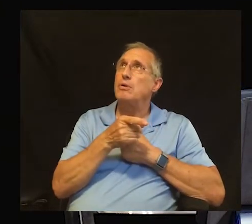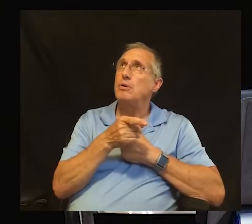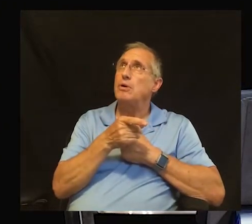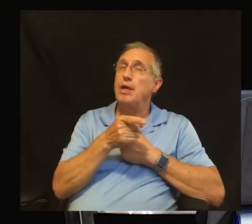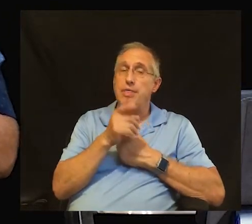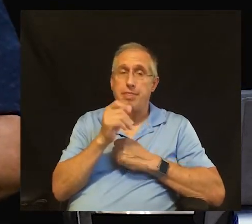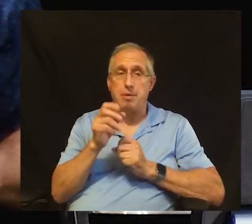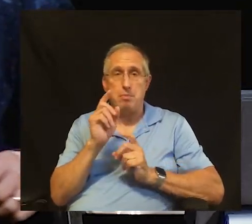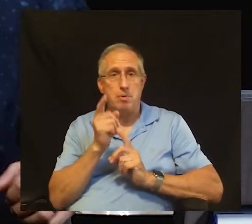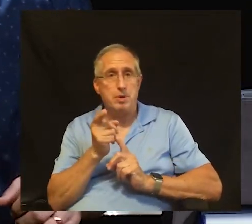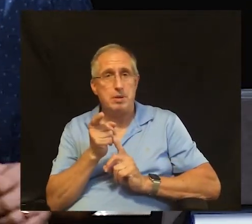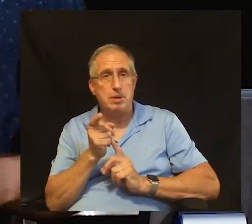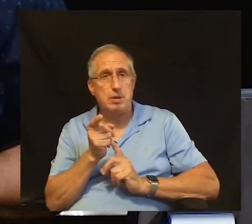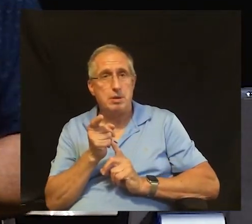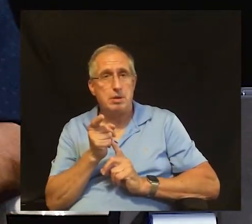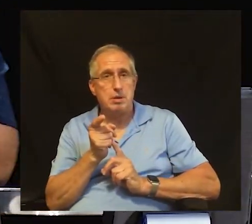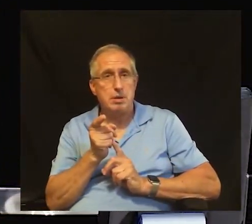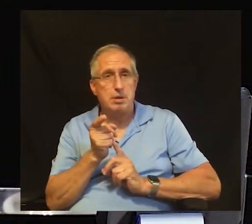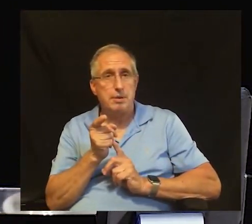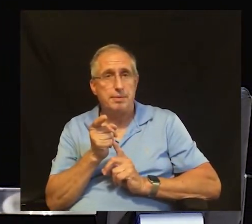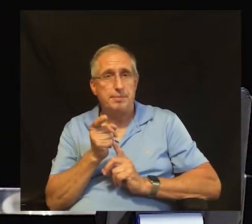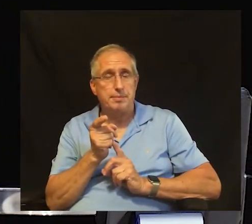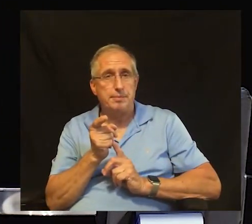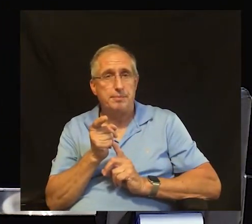her? And in that moment,